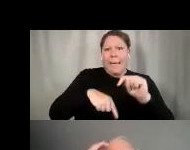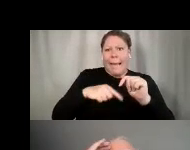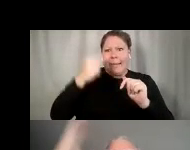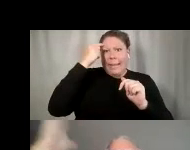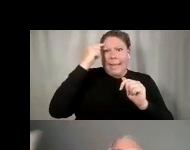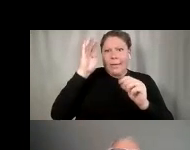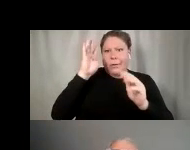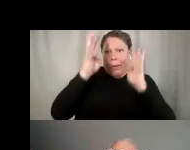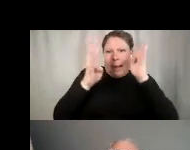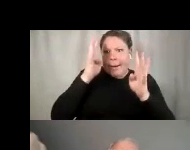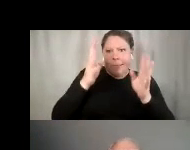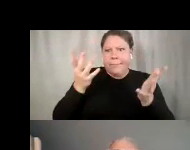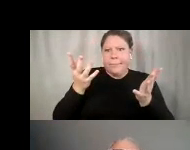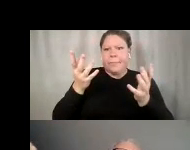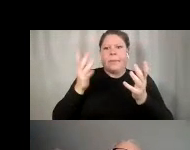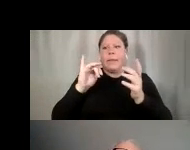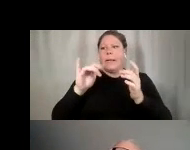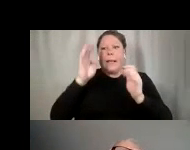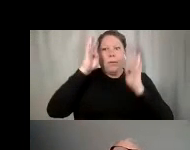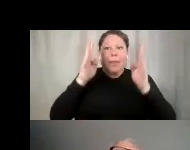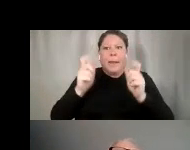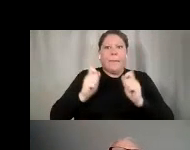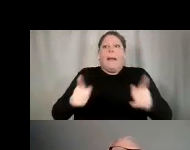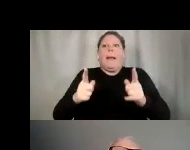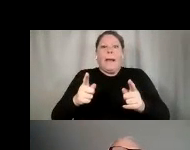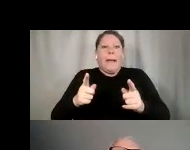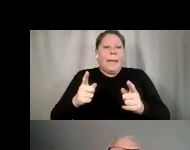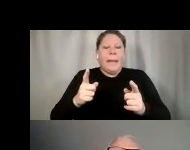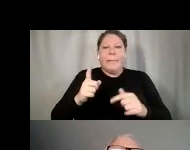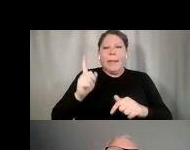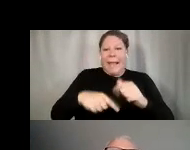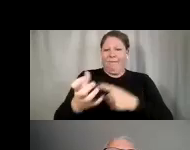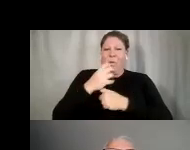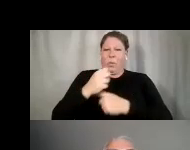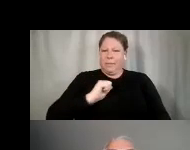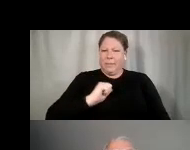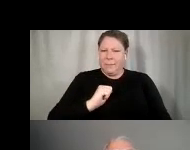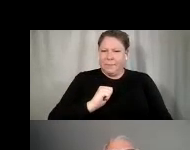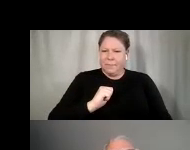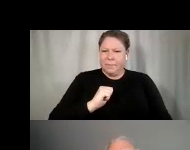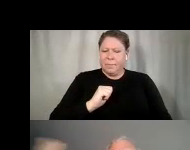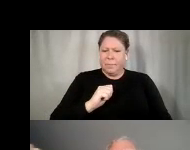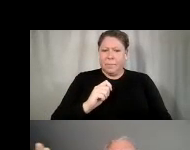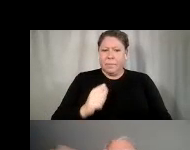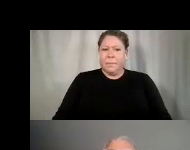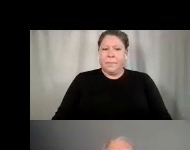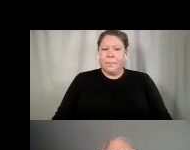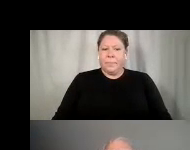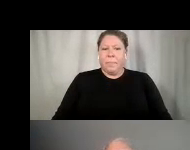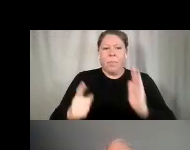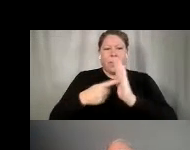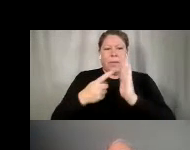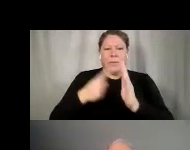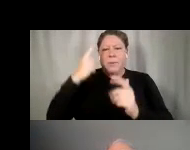creative thinking is only spontaneous. The thing about spontaneous, we think of Archimedes